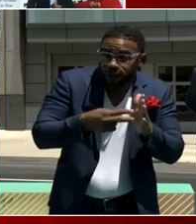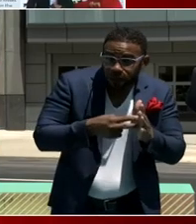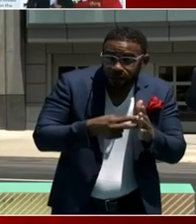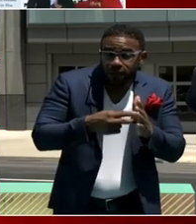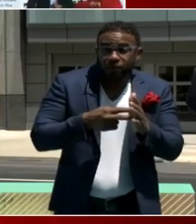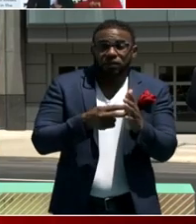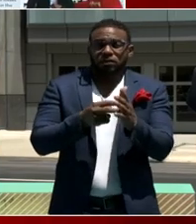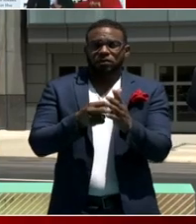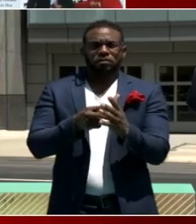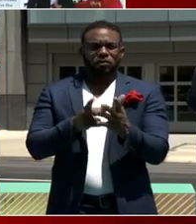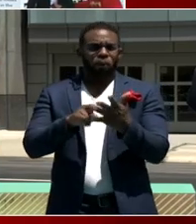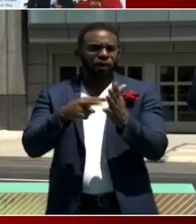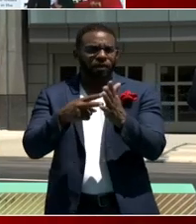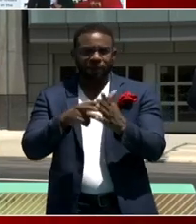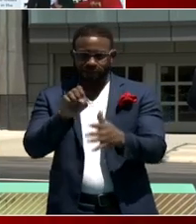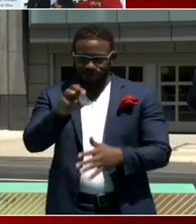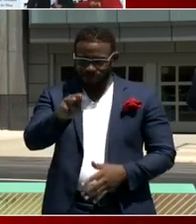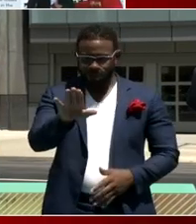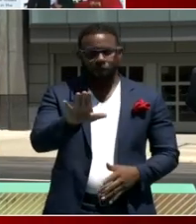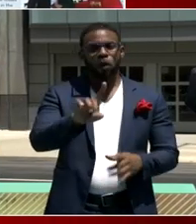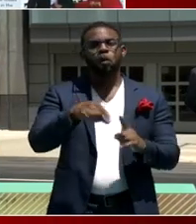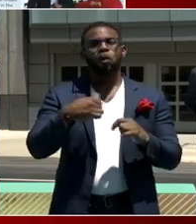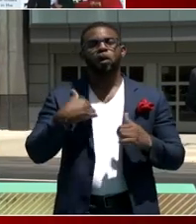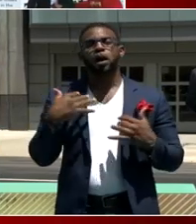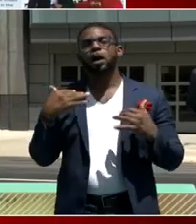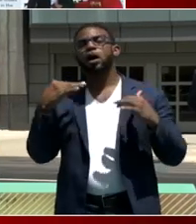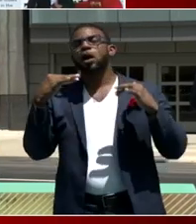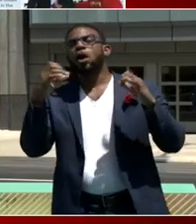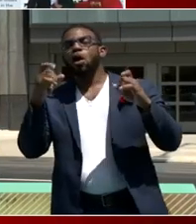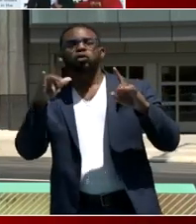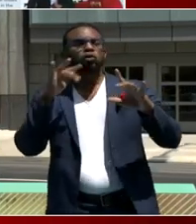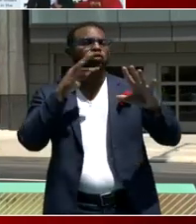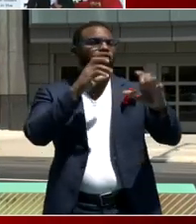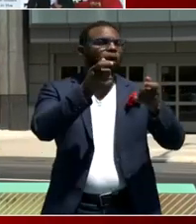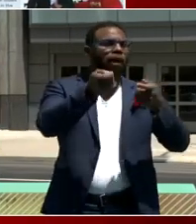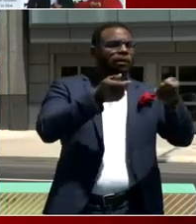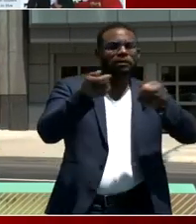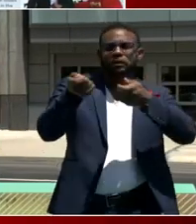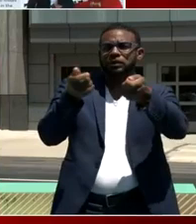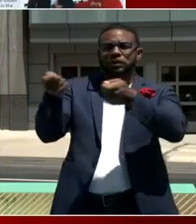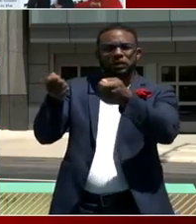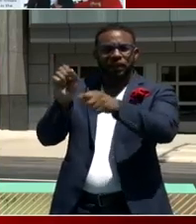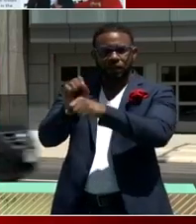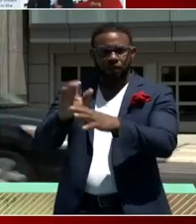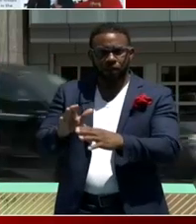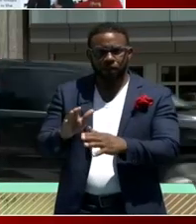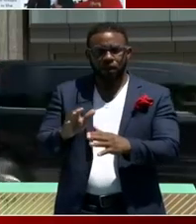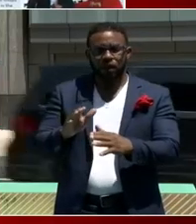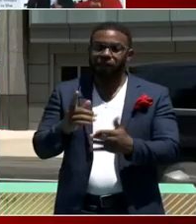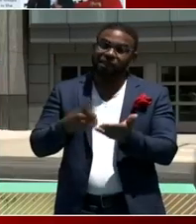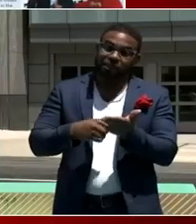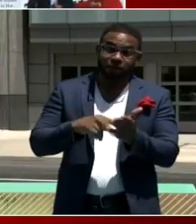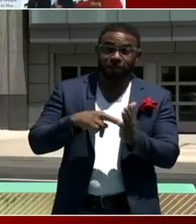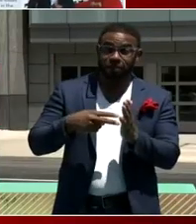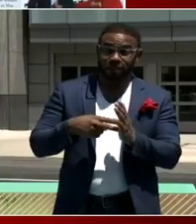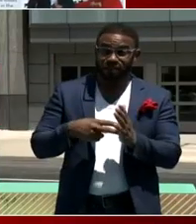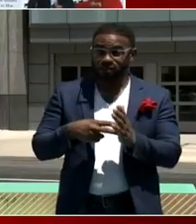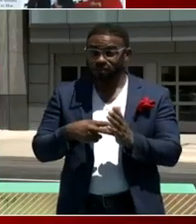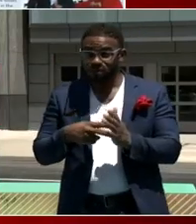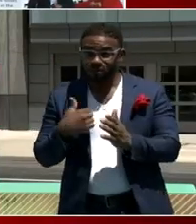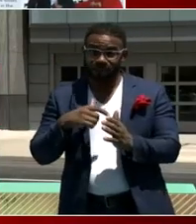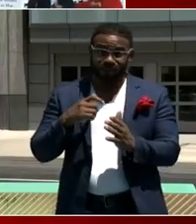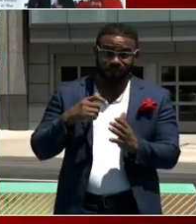means, Sam, is that when we go out to attract employers, it sometimes means that